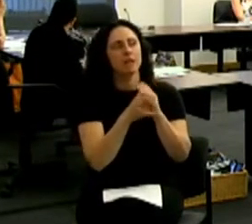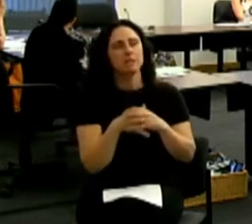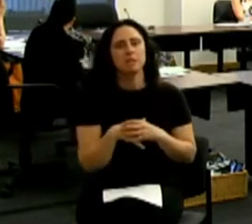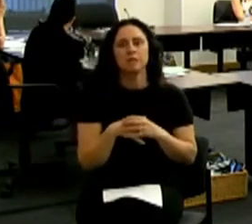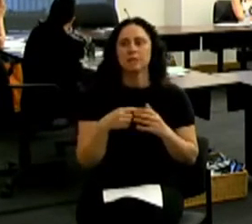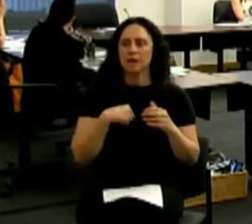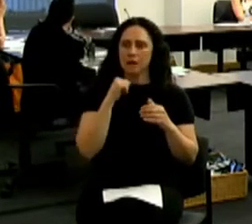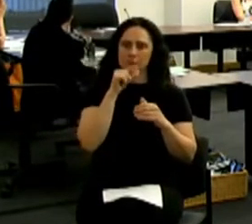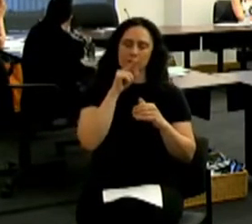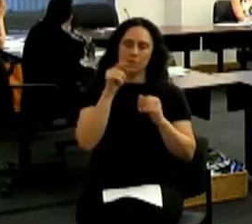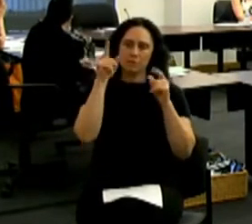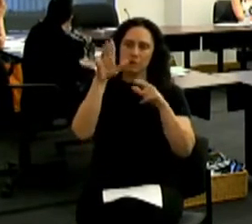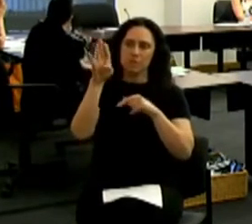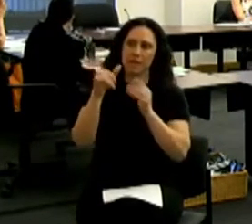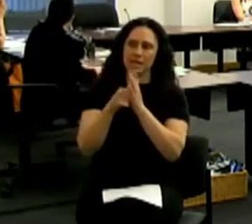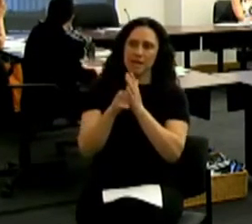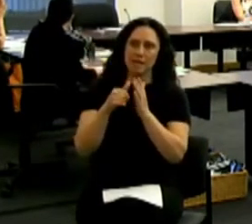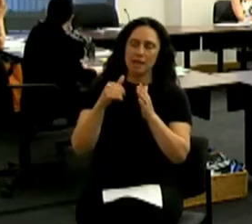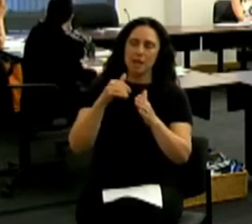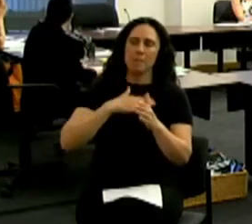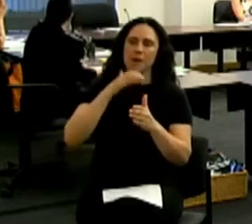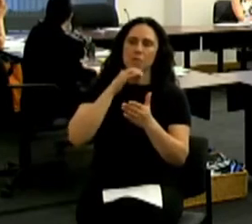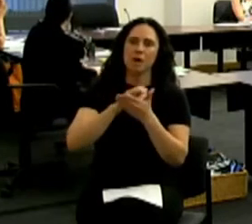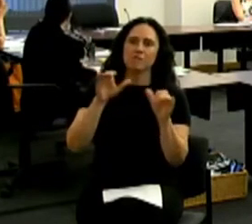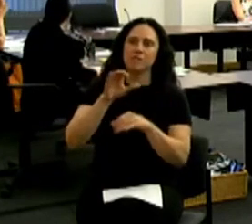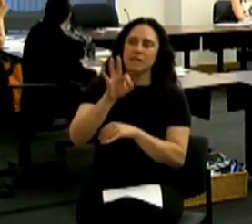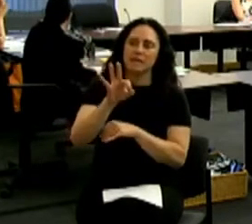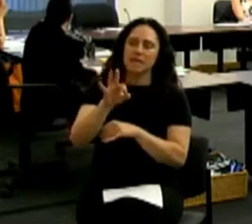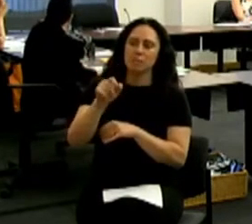not really surprised by that. My wife does